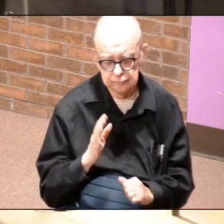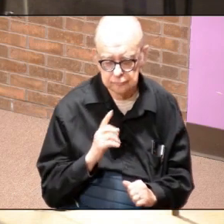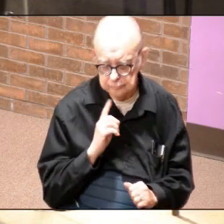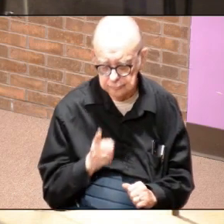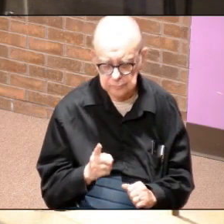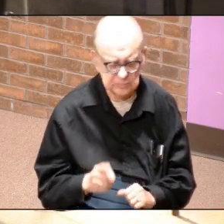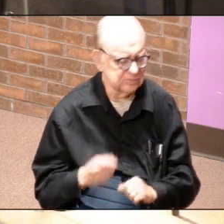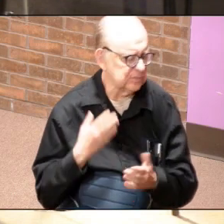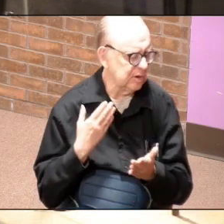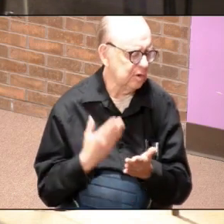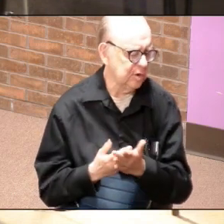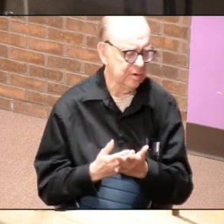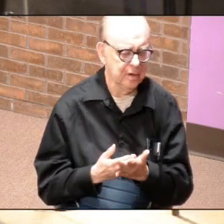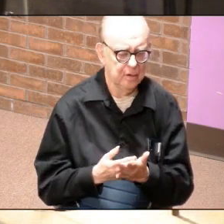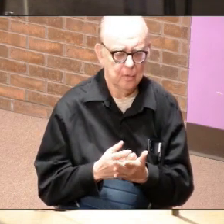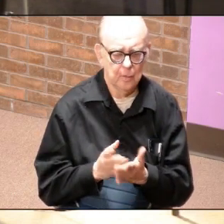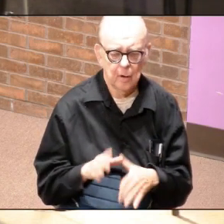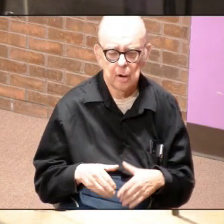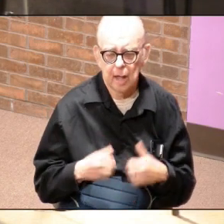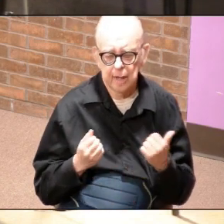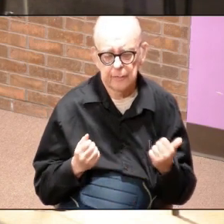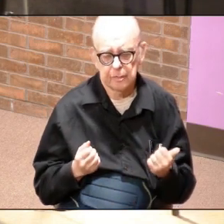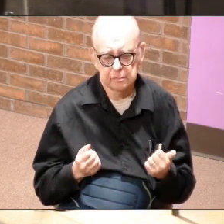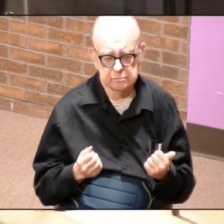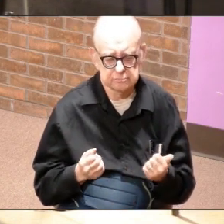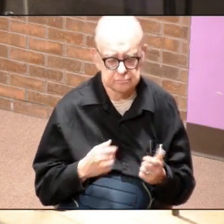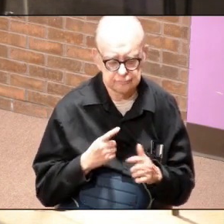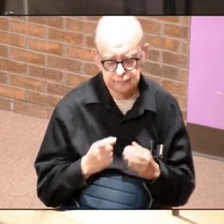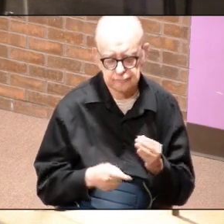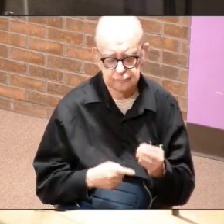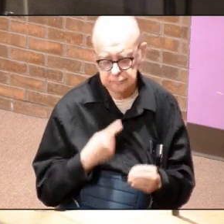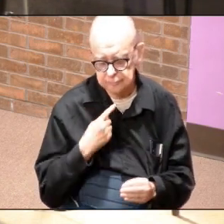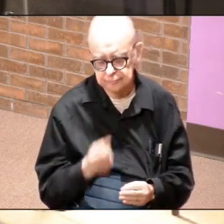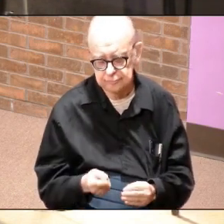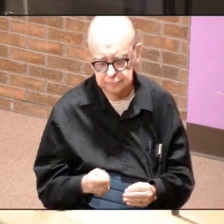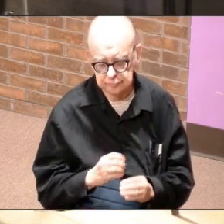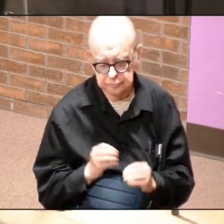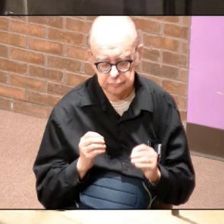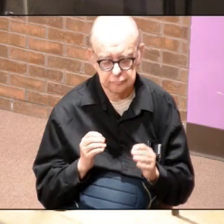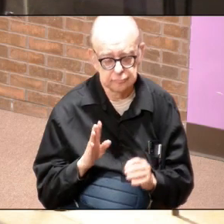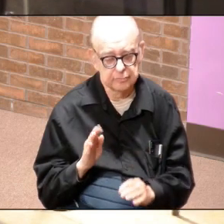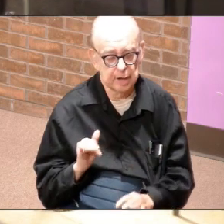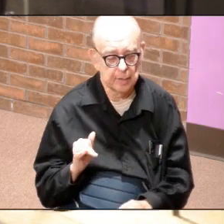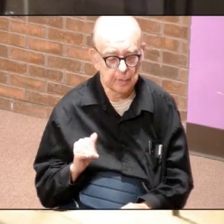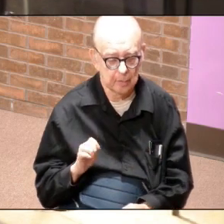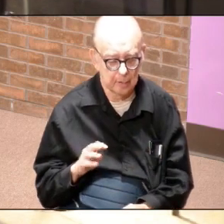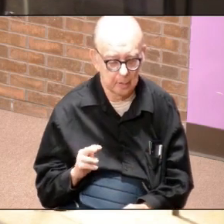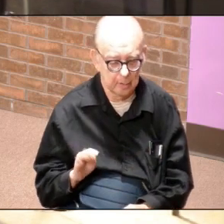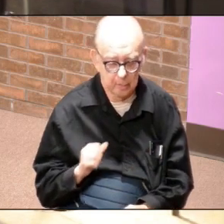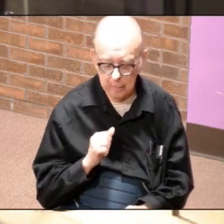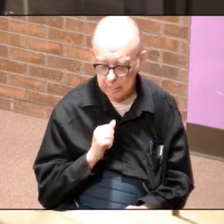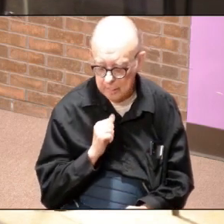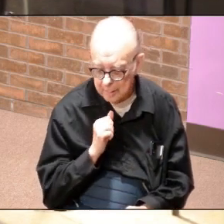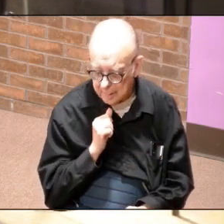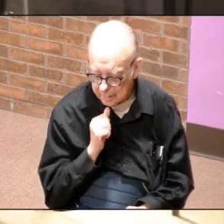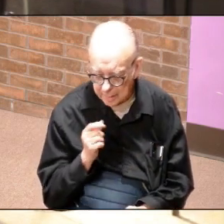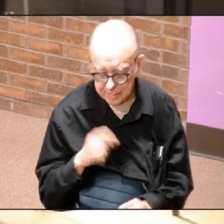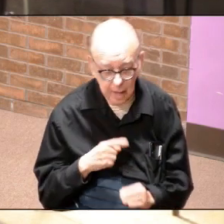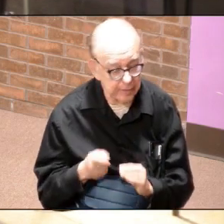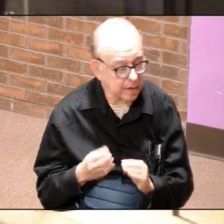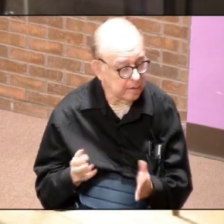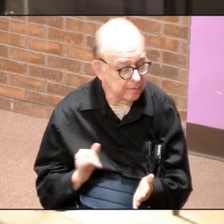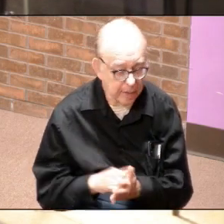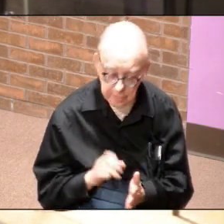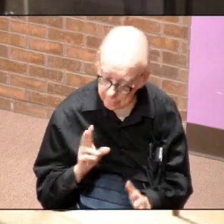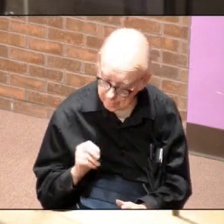is so good in our life, then at the end, he says, no, by the way, that's not the end of